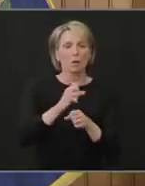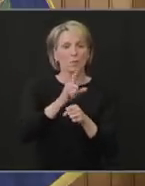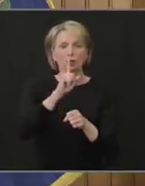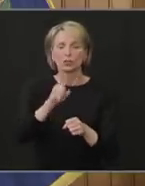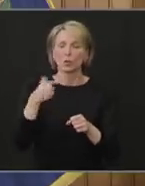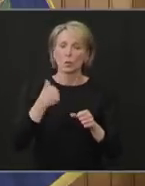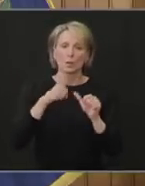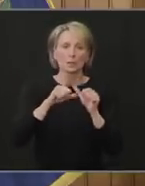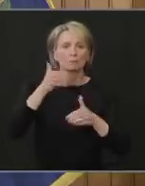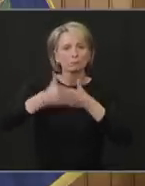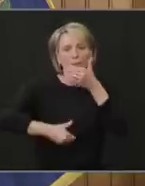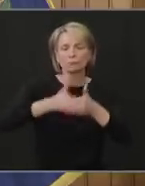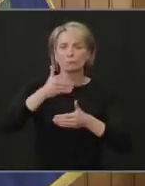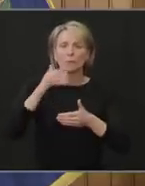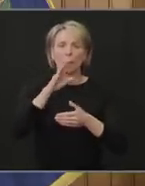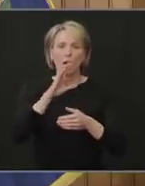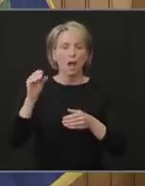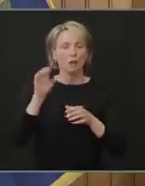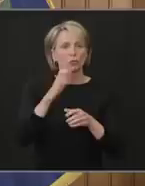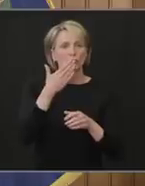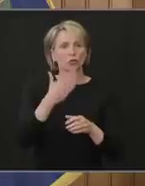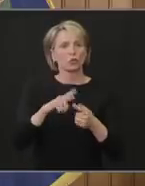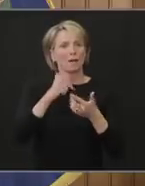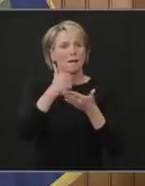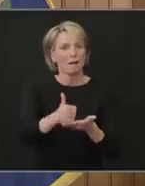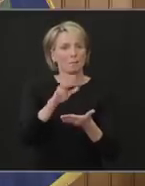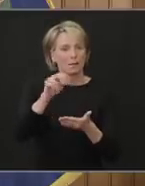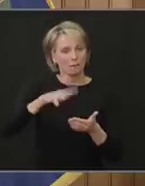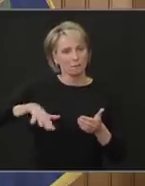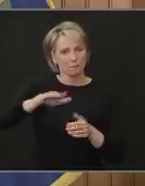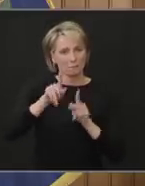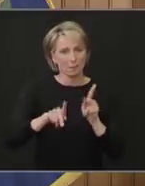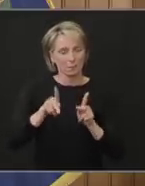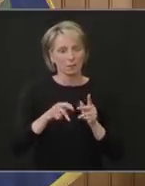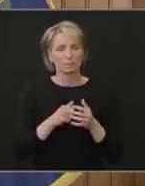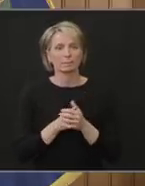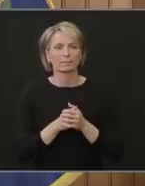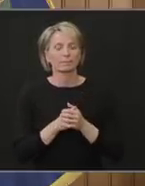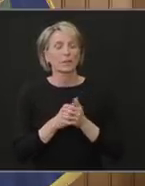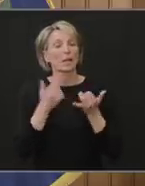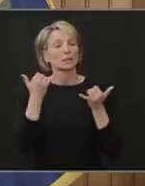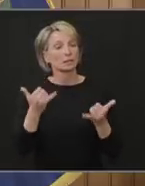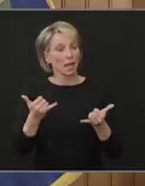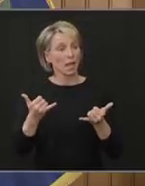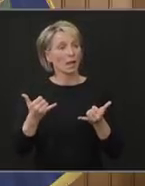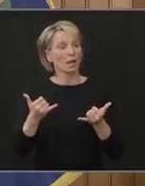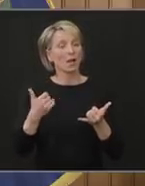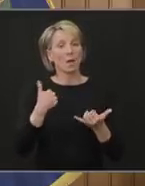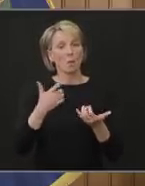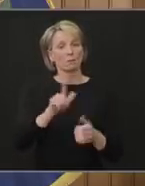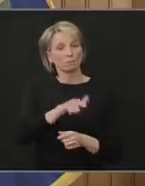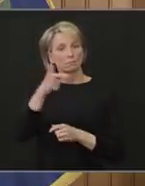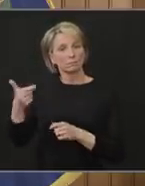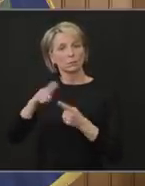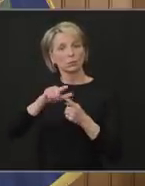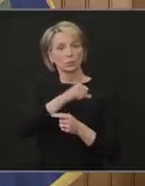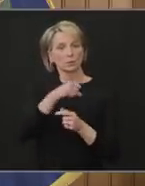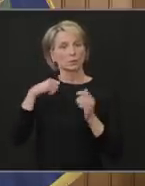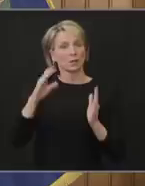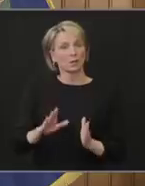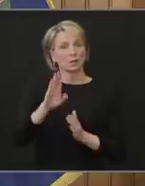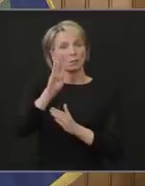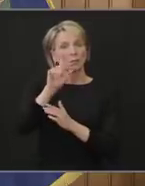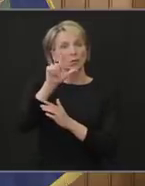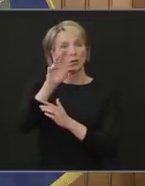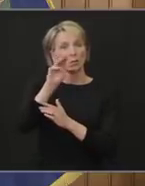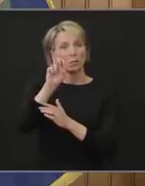things you're doing for us and make sure they work for the people of Connecticut. So with that, I'd like to ask Dick Blumenthal, my friend, to say a